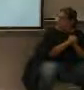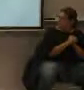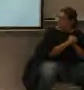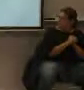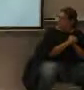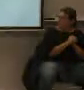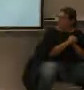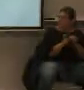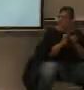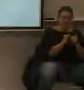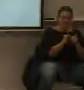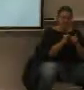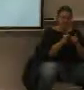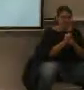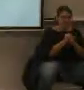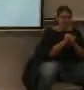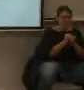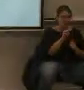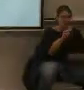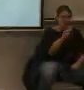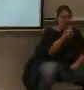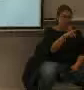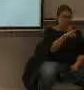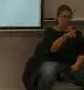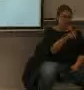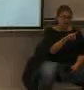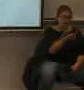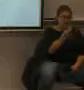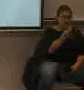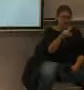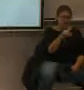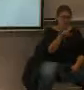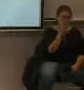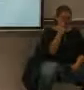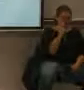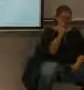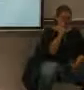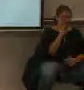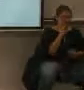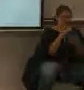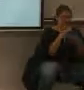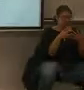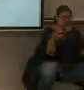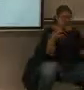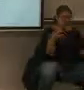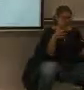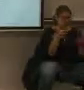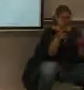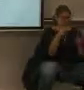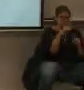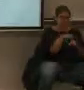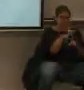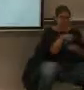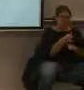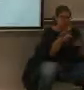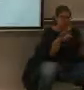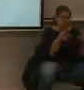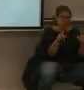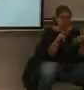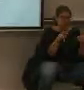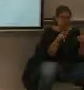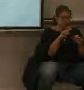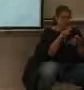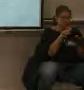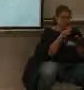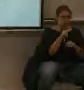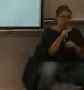So how do you deal with suspended solids? You see those construction fences. You know, when I was a kid, they never put those fences up when they did construction. They just let